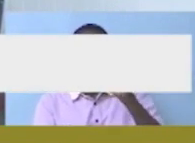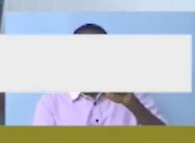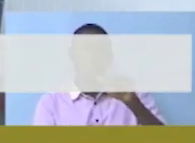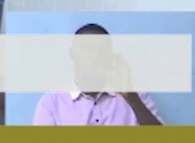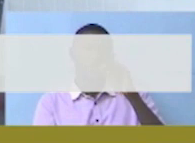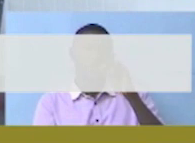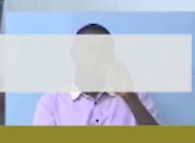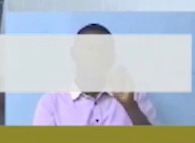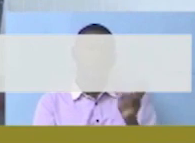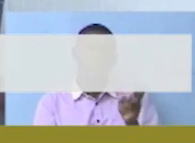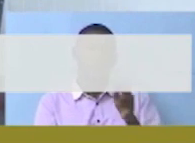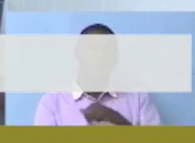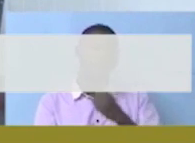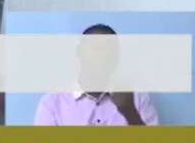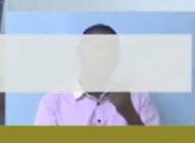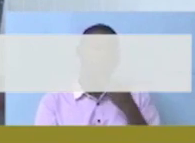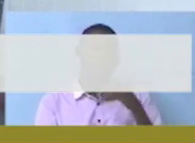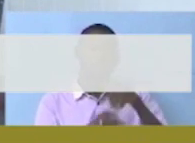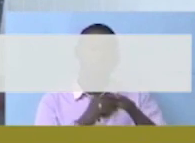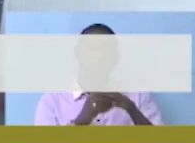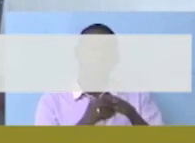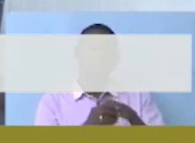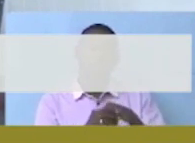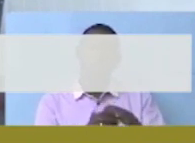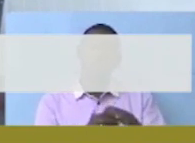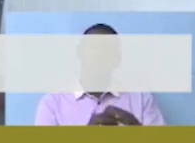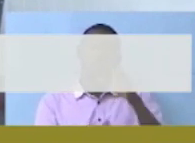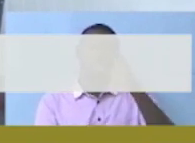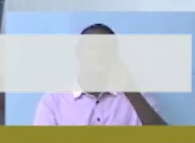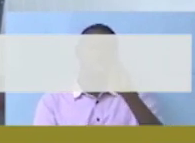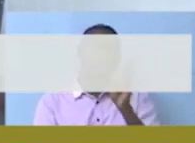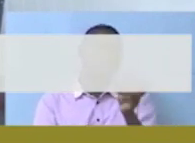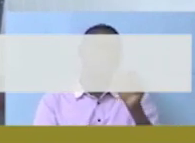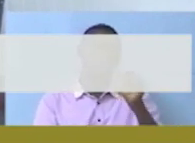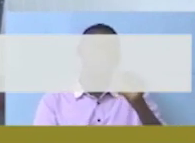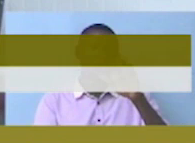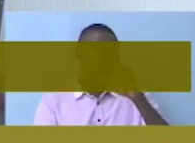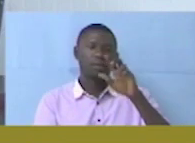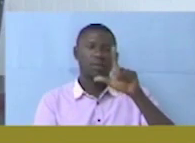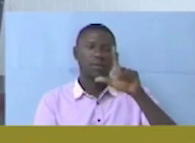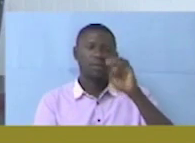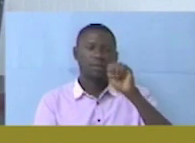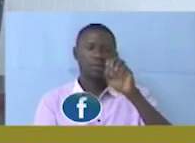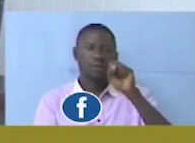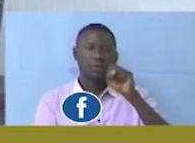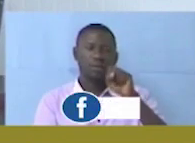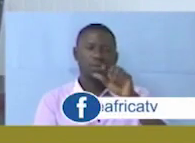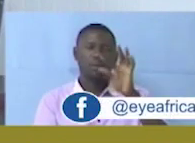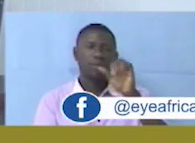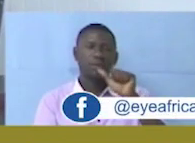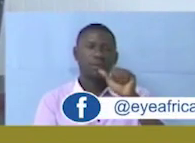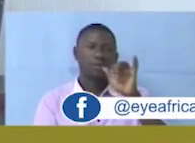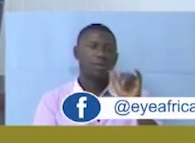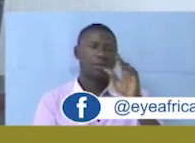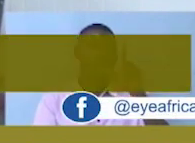ñeneen, we are part of Charles Taylor's guard security. They were one